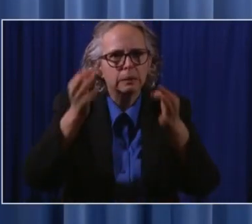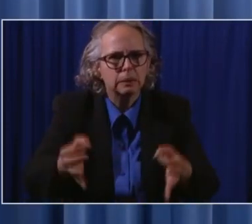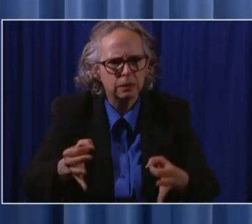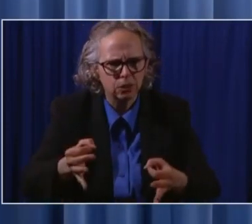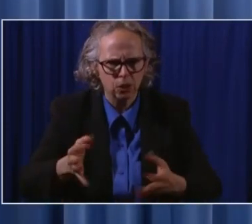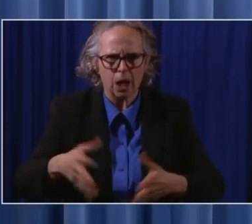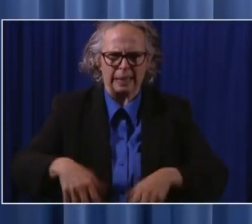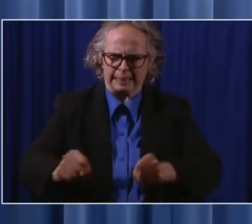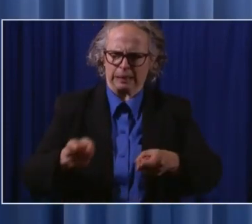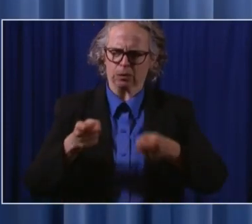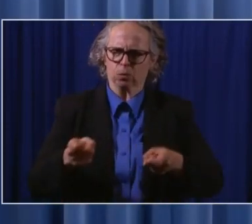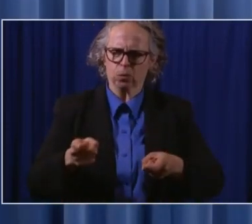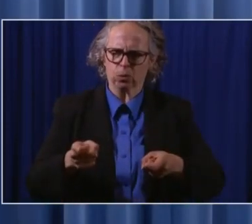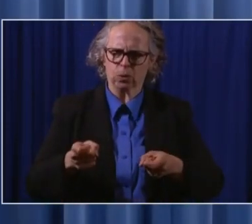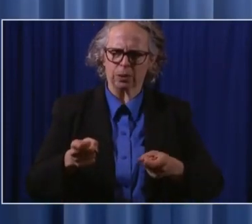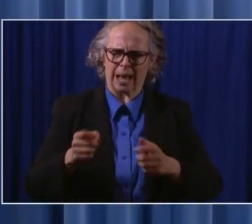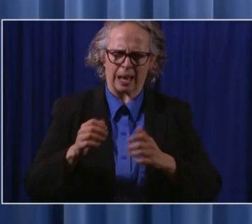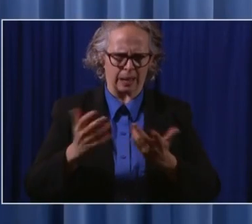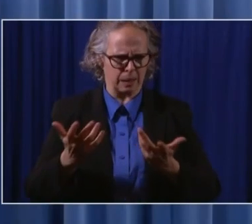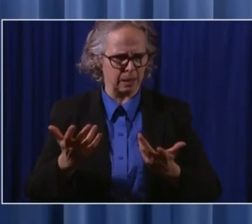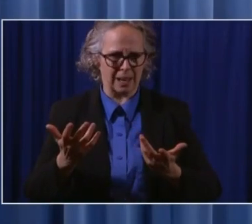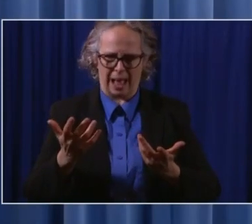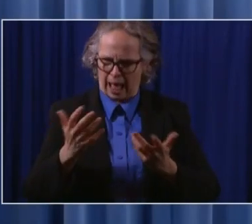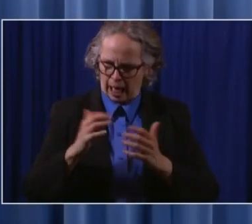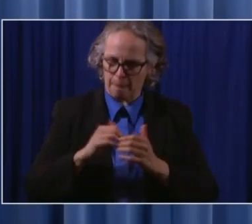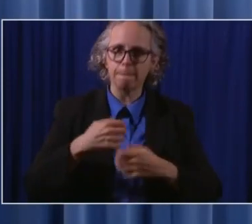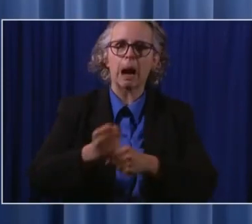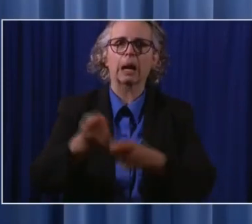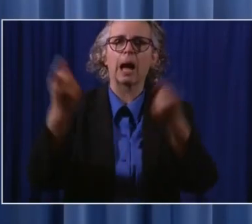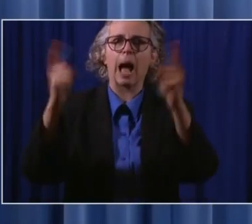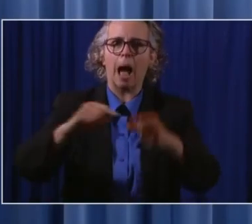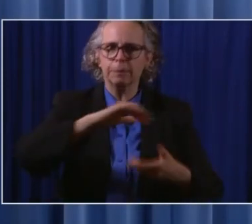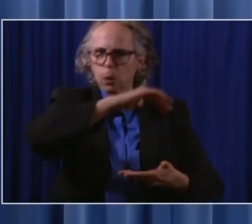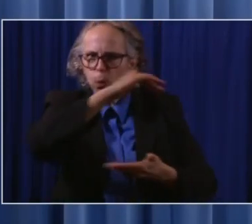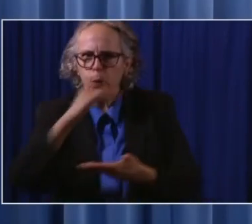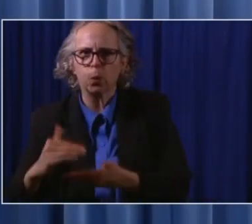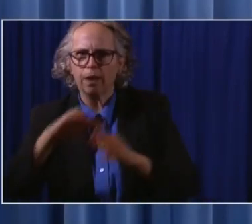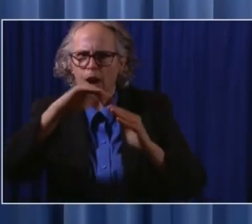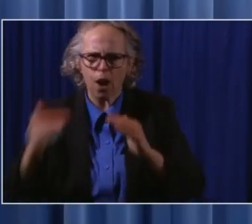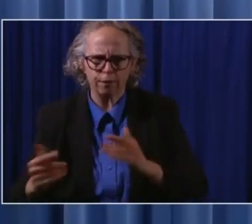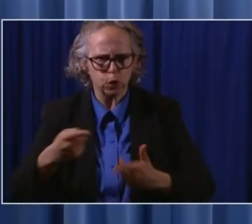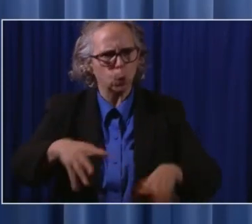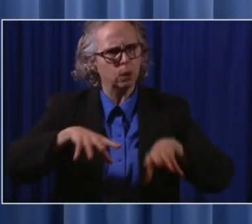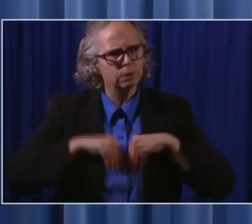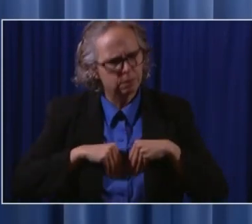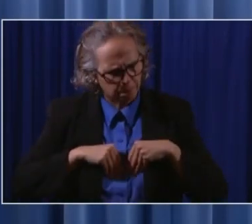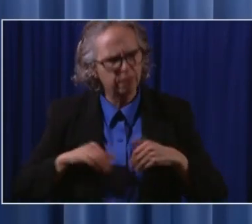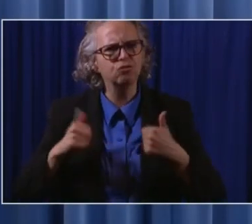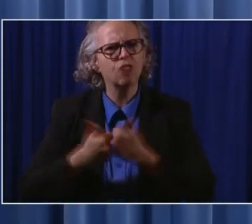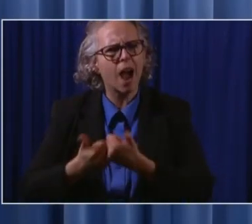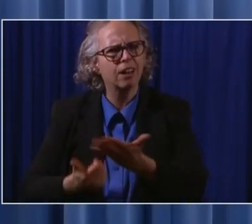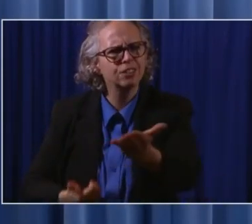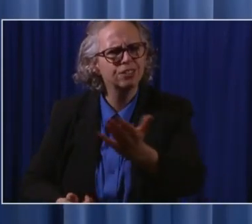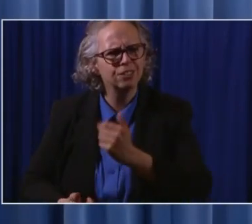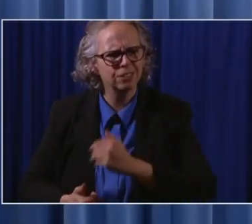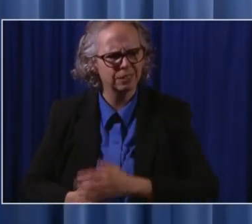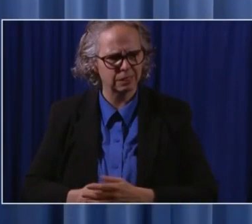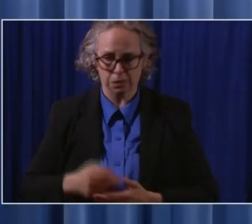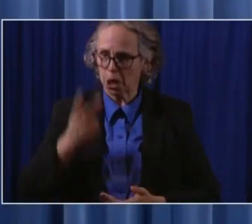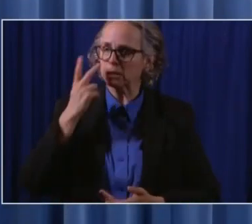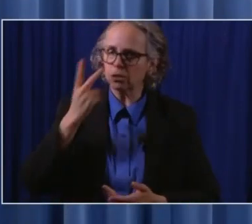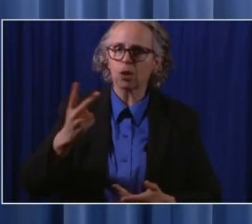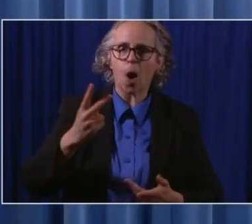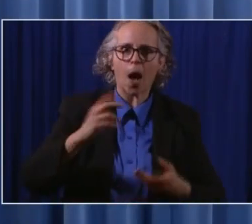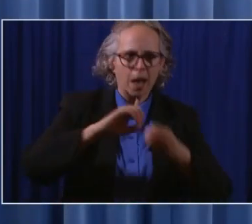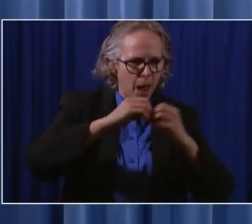did what they needed to do, as Ohioans always do when challenged. And so they did that. We saw the curve flatten. It would not have